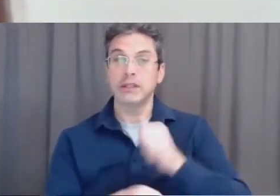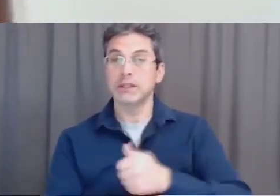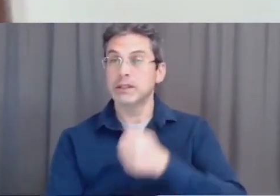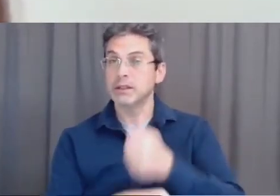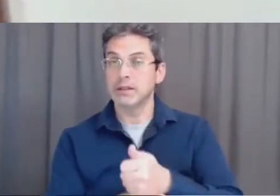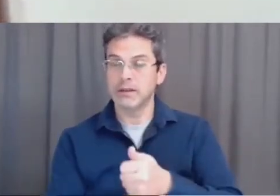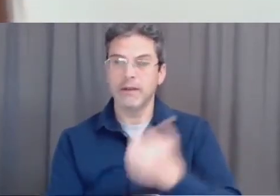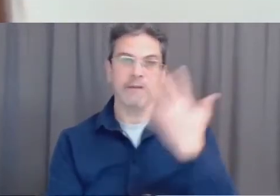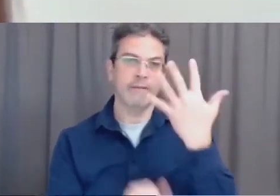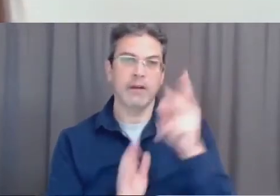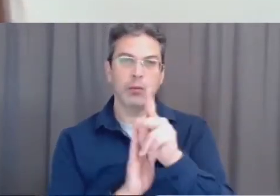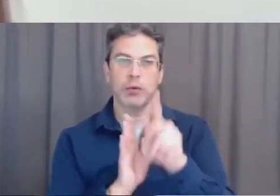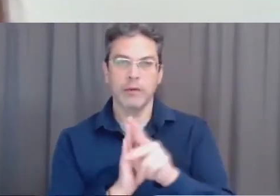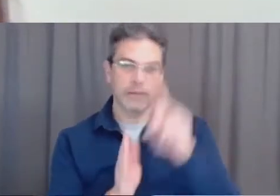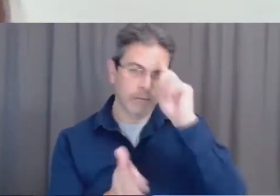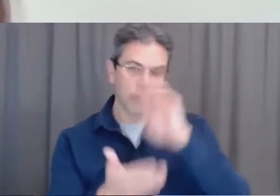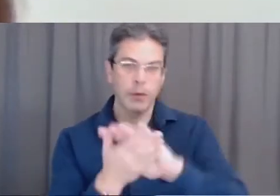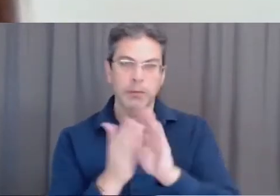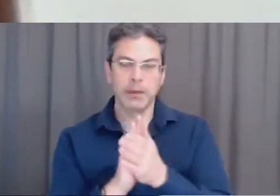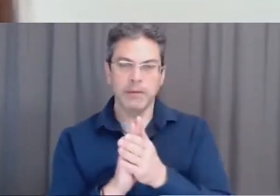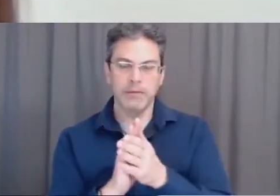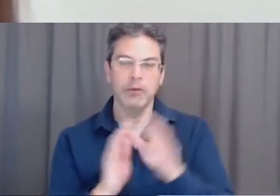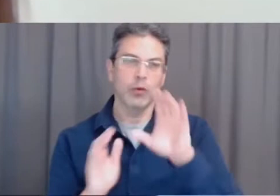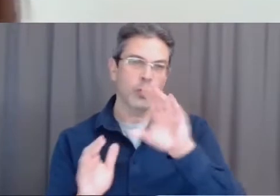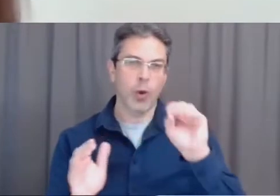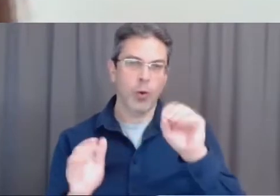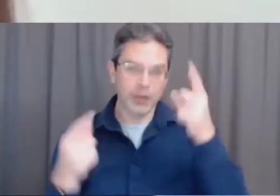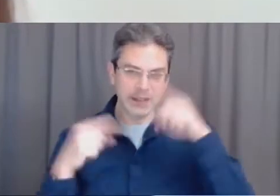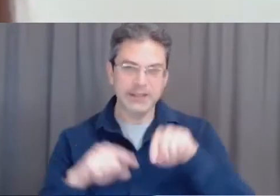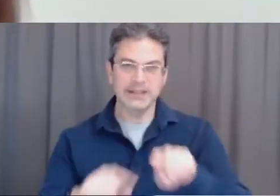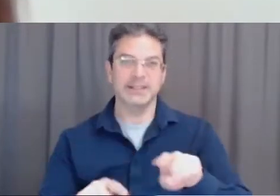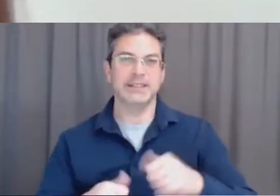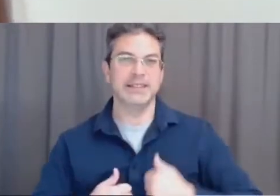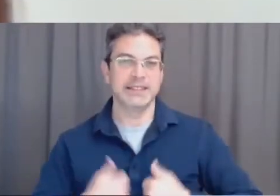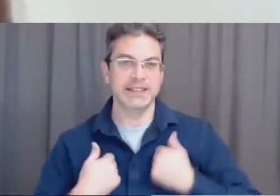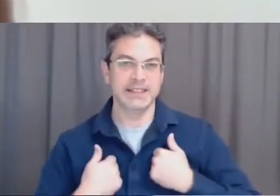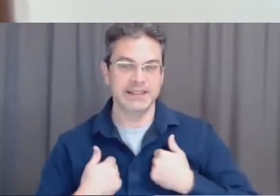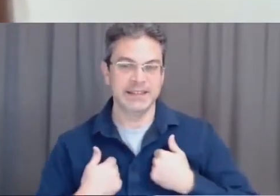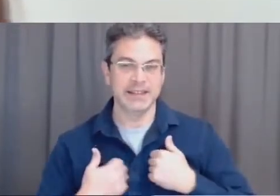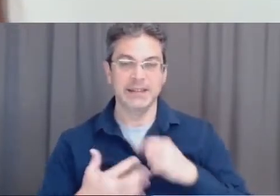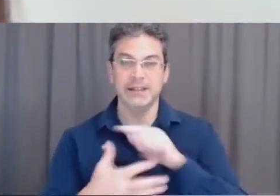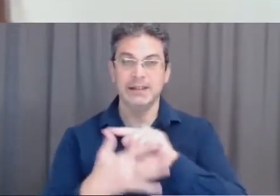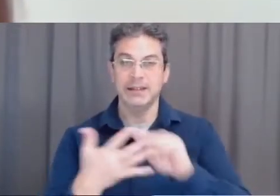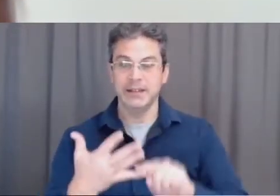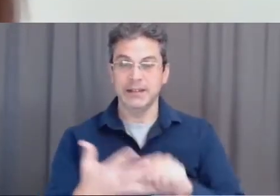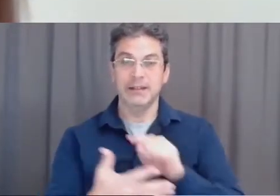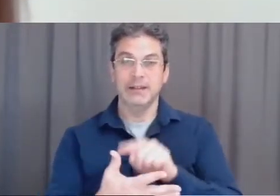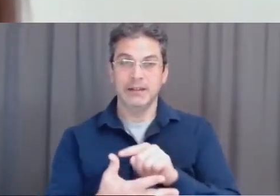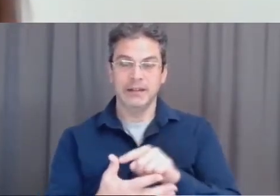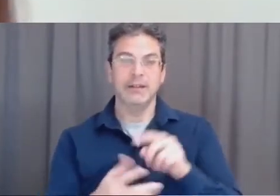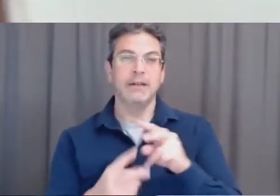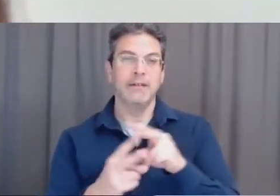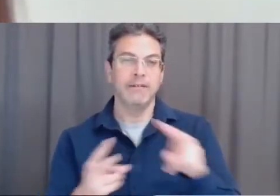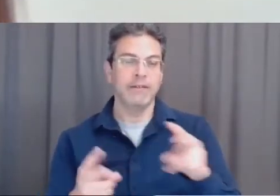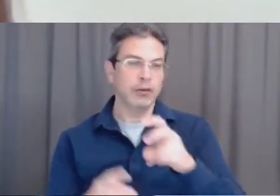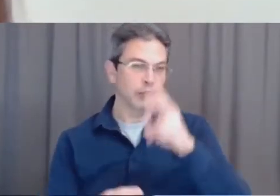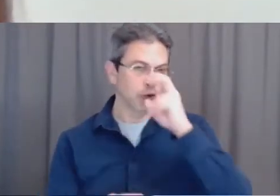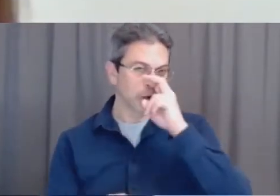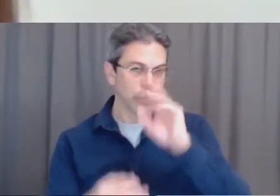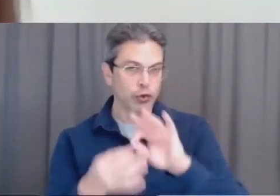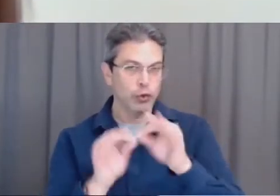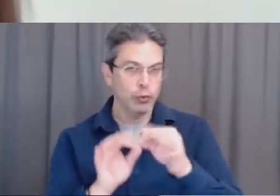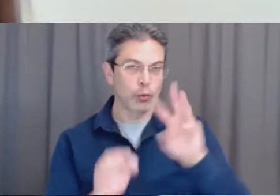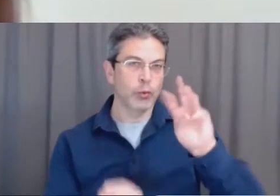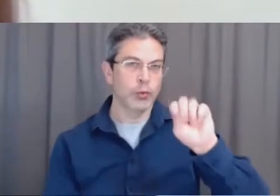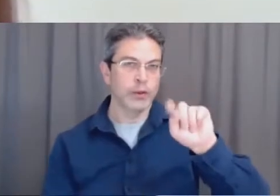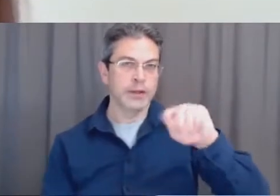five principles of peaceful coexistence, which have a heavy emphasis on a strict interpretation of Westphalian sovereignty, focused